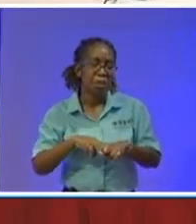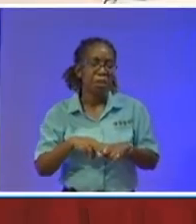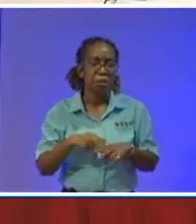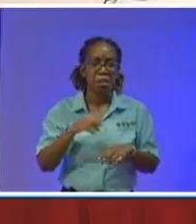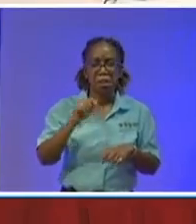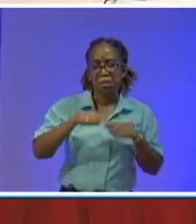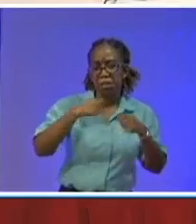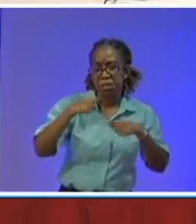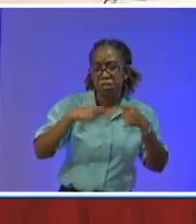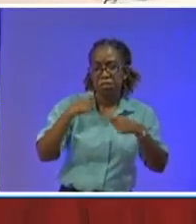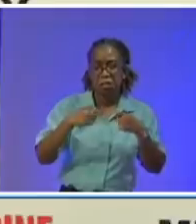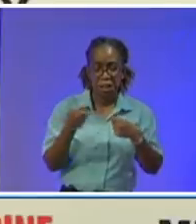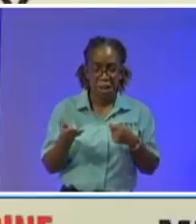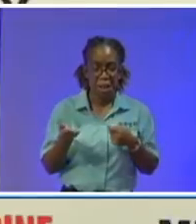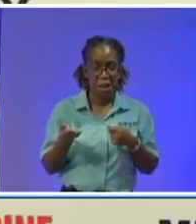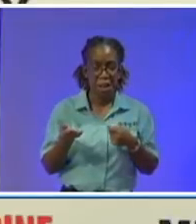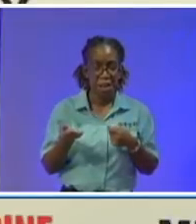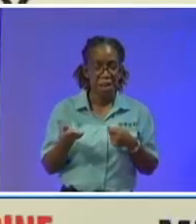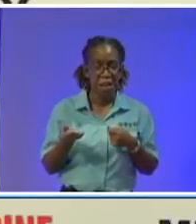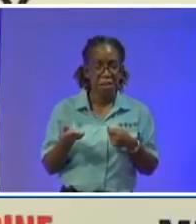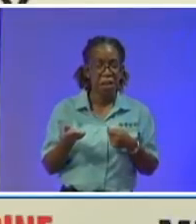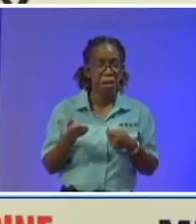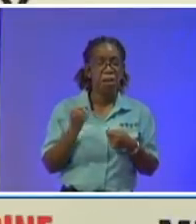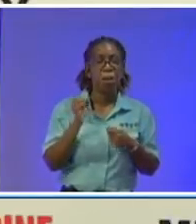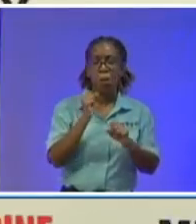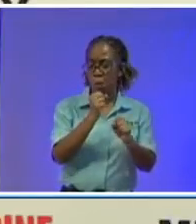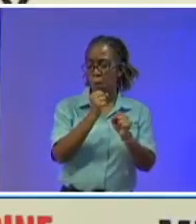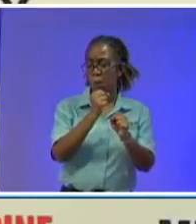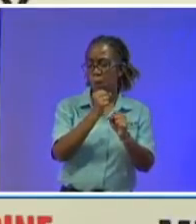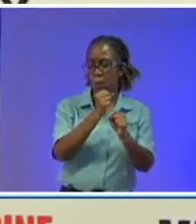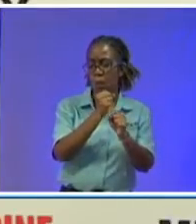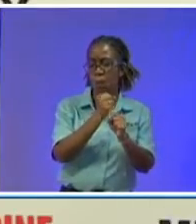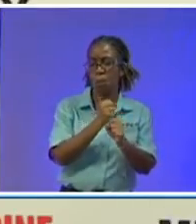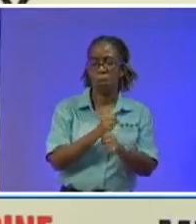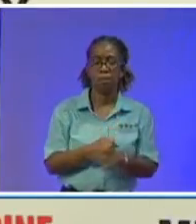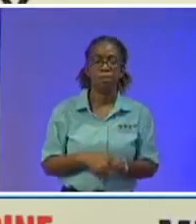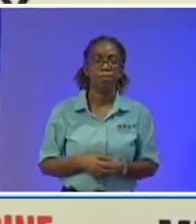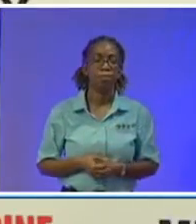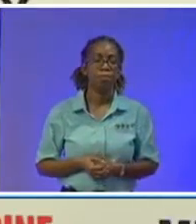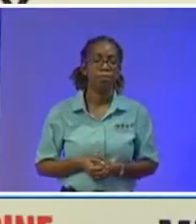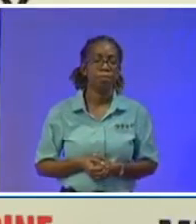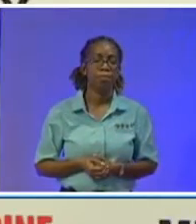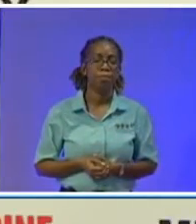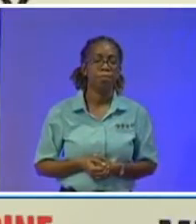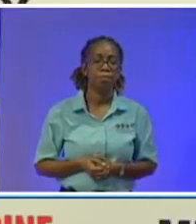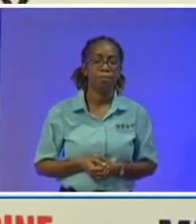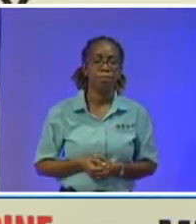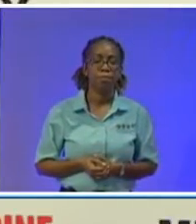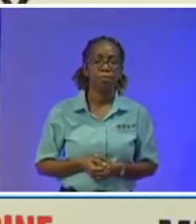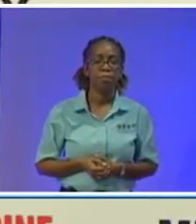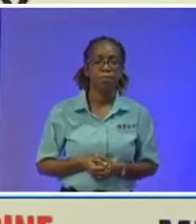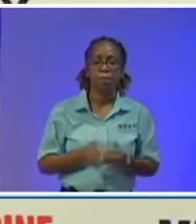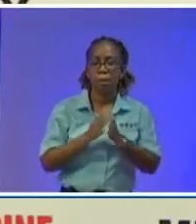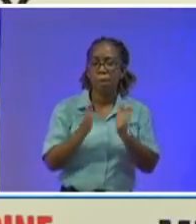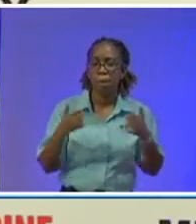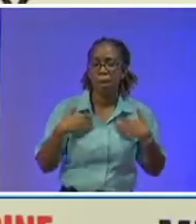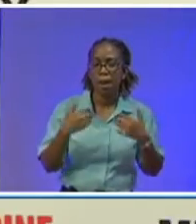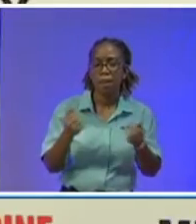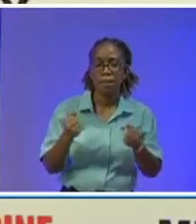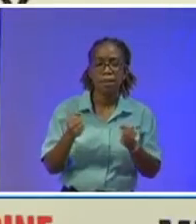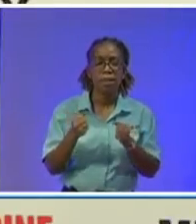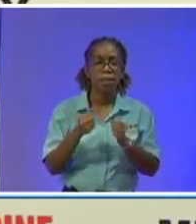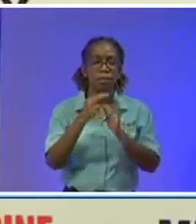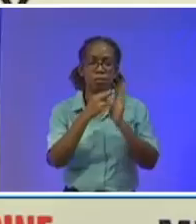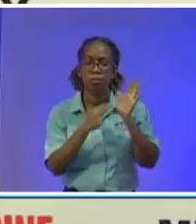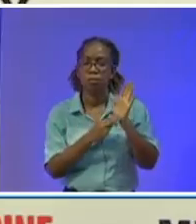we'll come back to you on that. But I mean, in terms of the public health guidelines, I have to defer to the legal minds and to give an